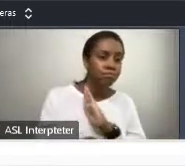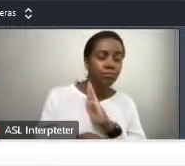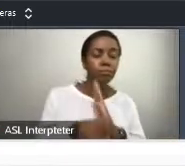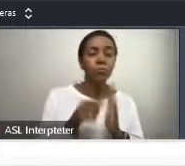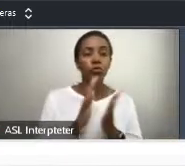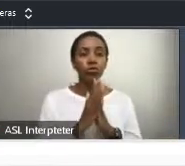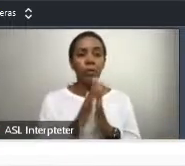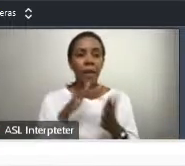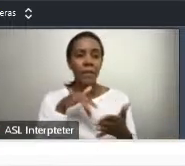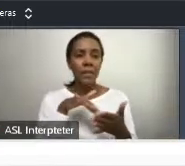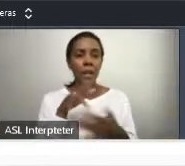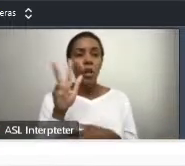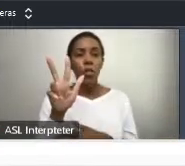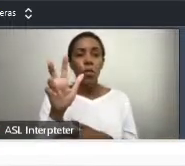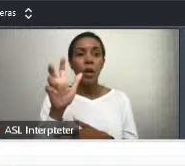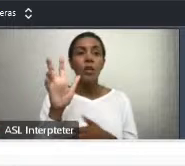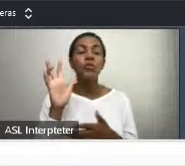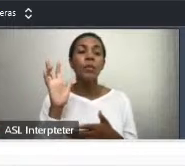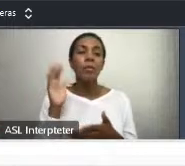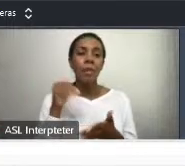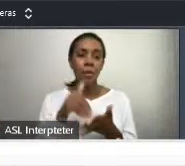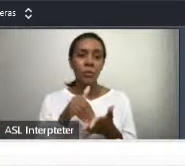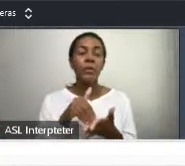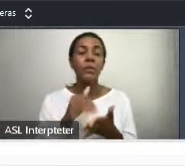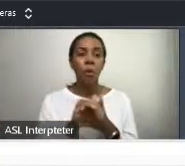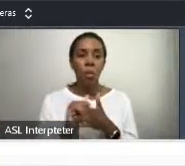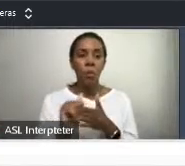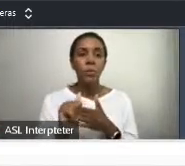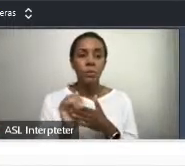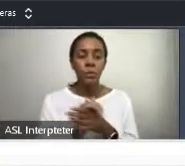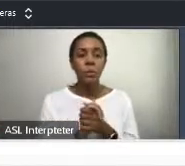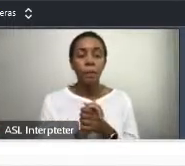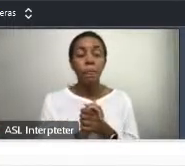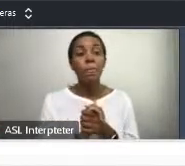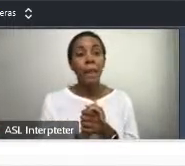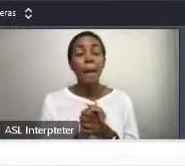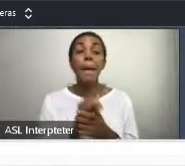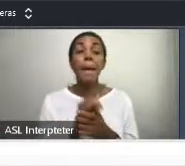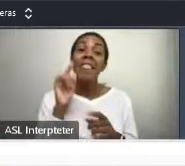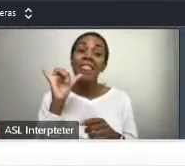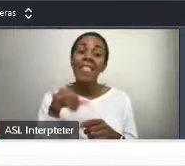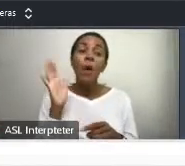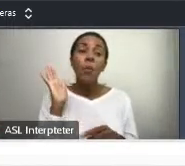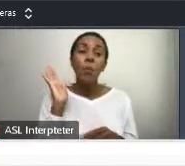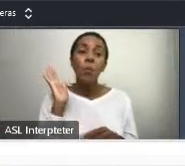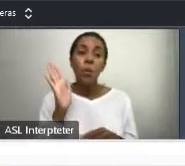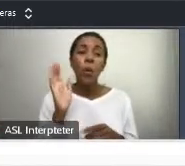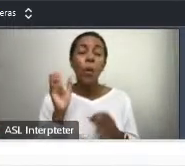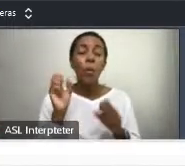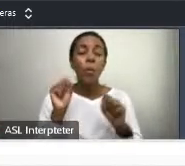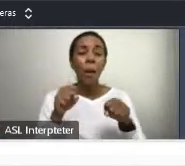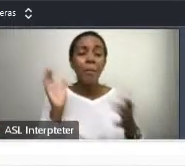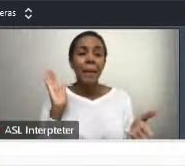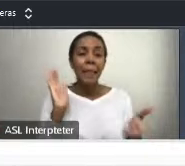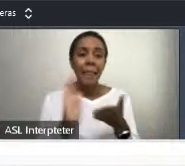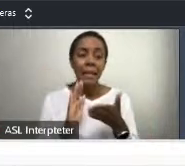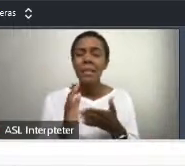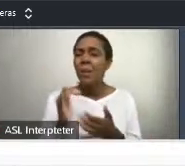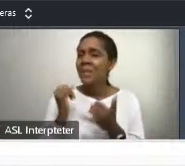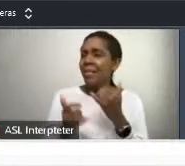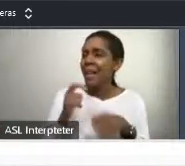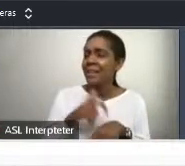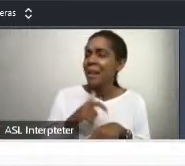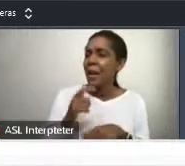traffic study, it'd be $300,000. That will likely get narrowed. When was the last time we did a traffic study